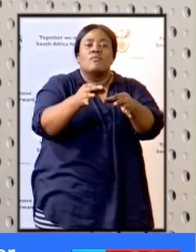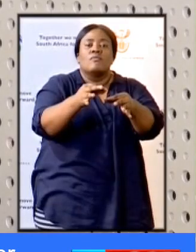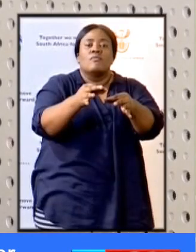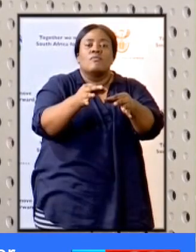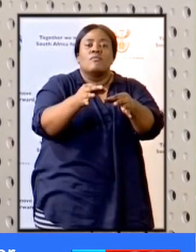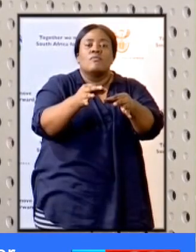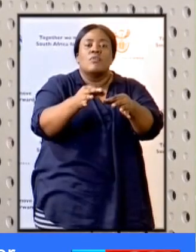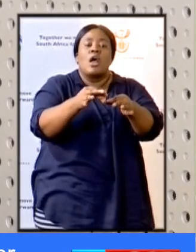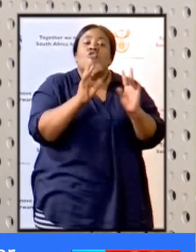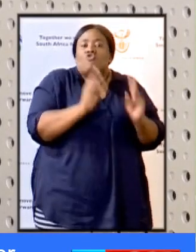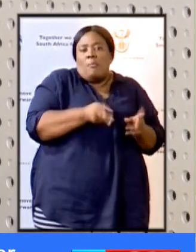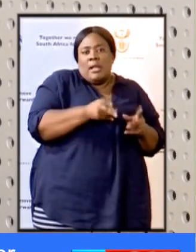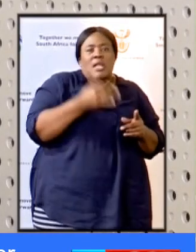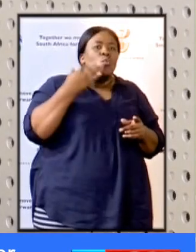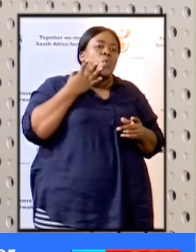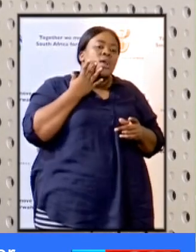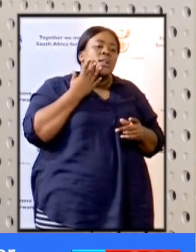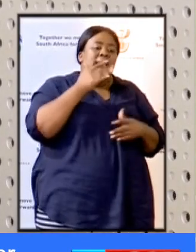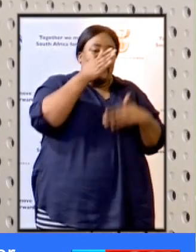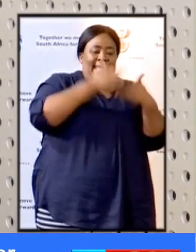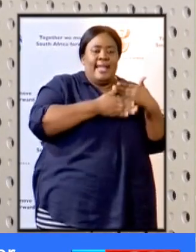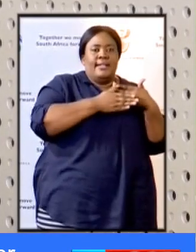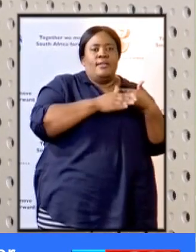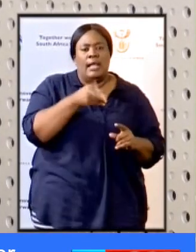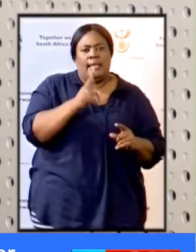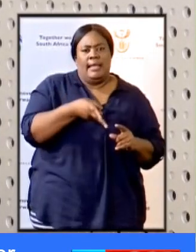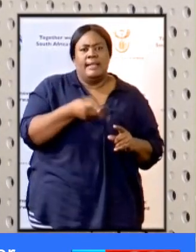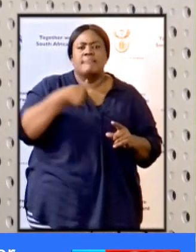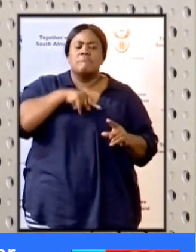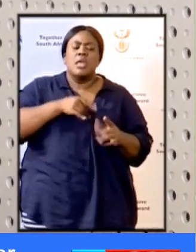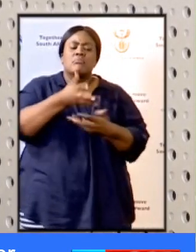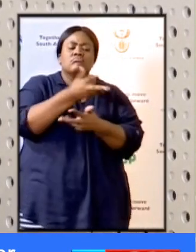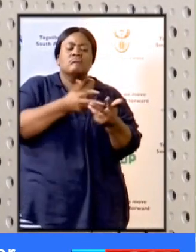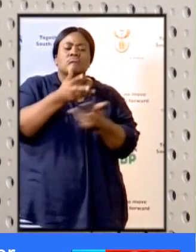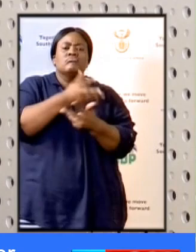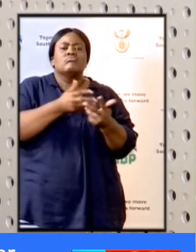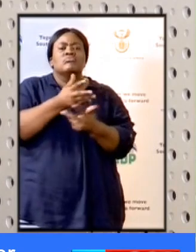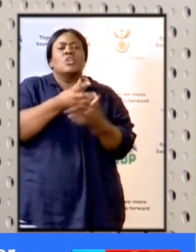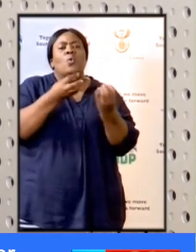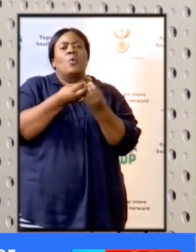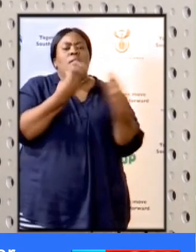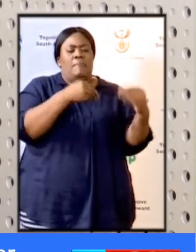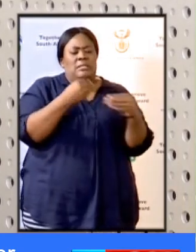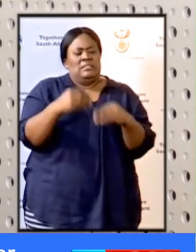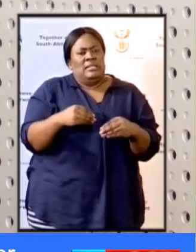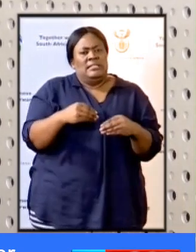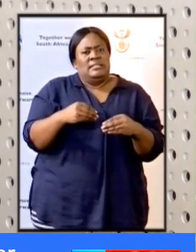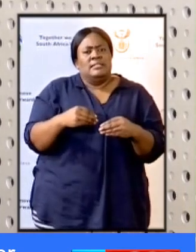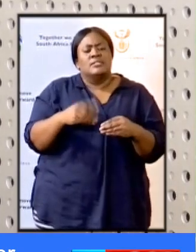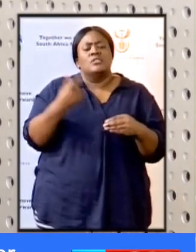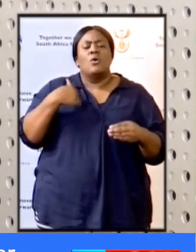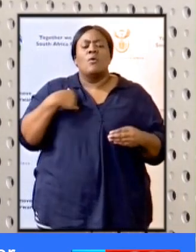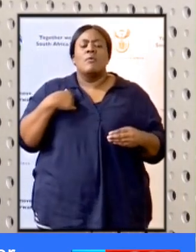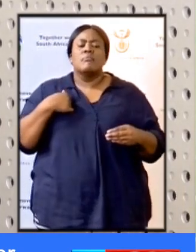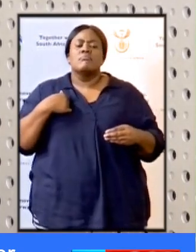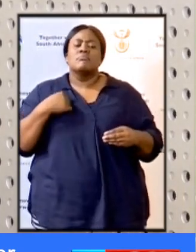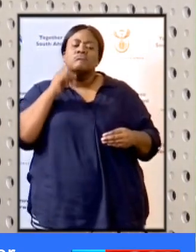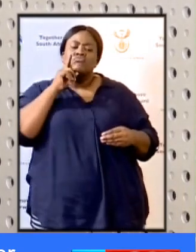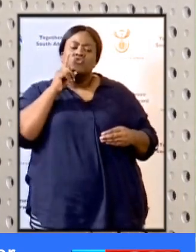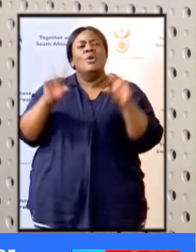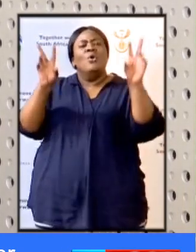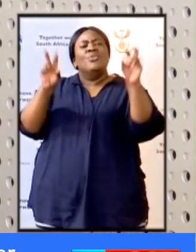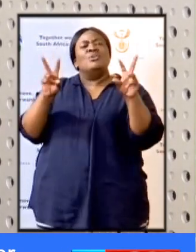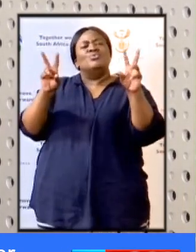normally end of April. Now, engaging the trade unions to say, how do we deal with this 4 months payment?